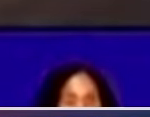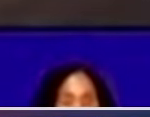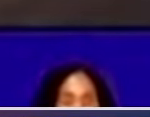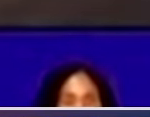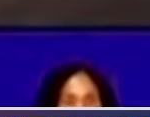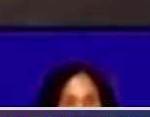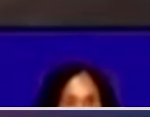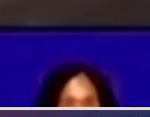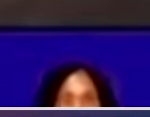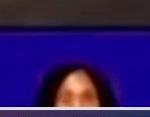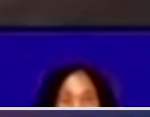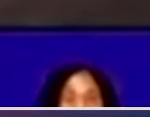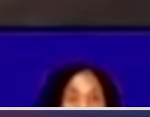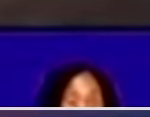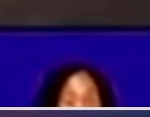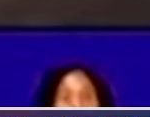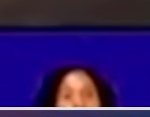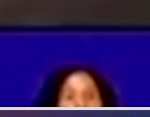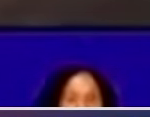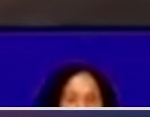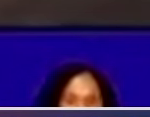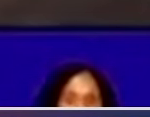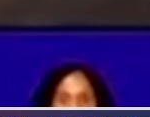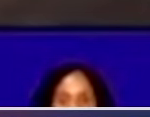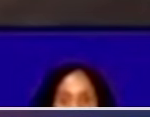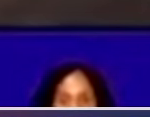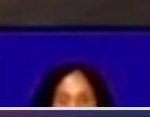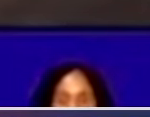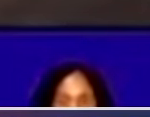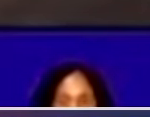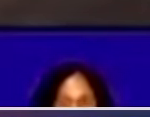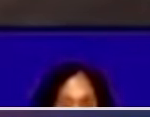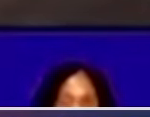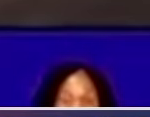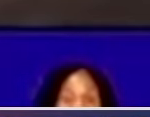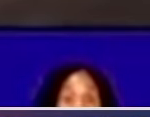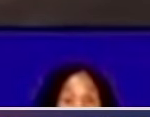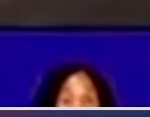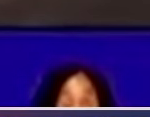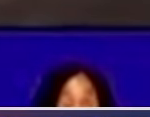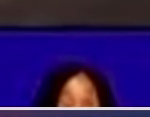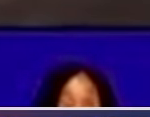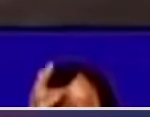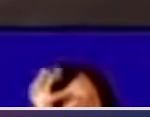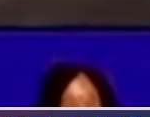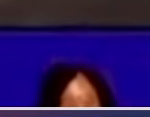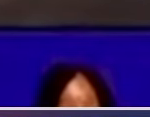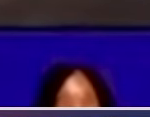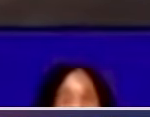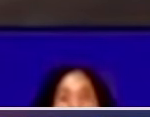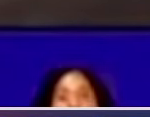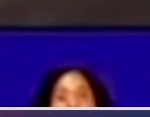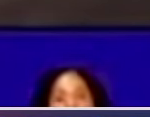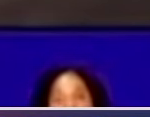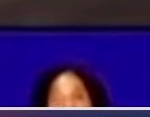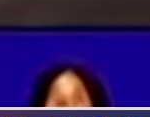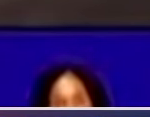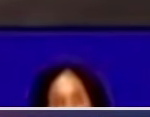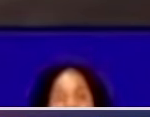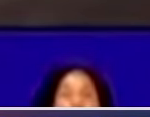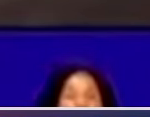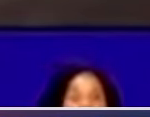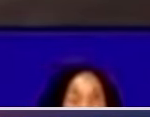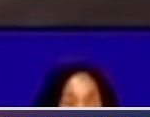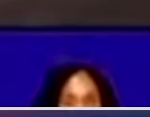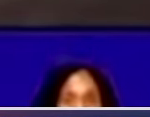reforms that you could only talk about. And while we're doing that, our governments and metros and municipalities across the country